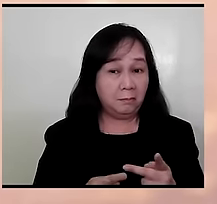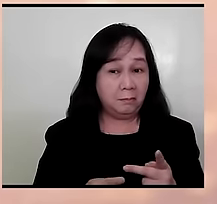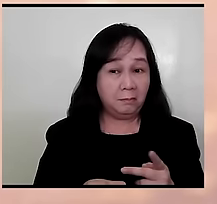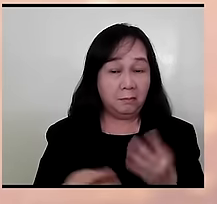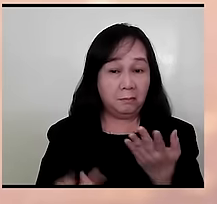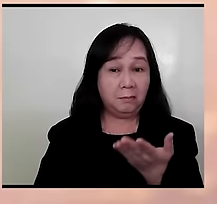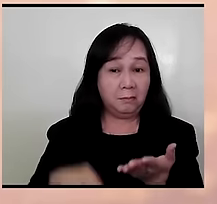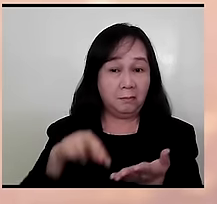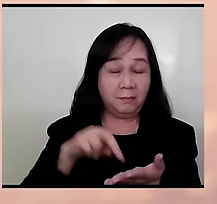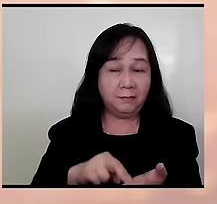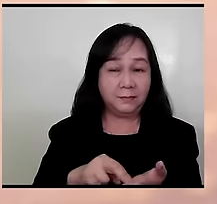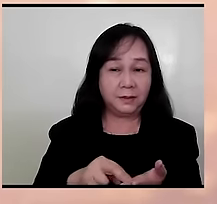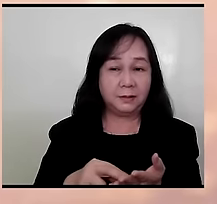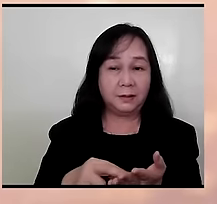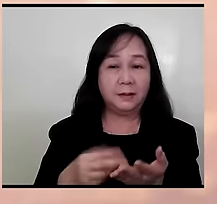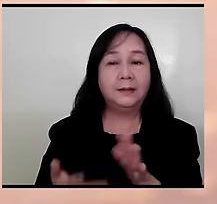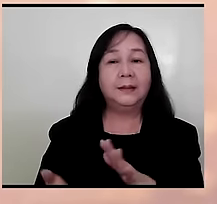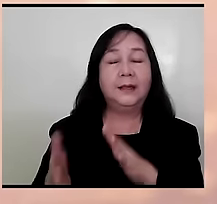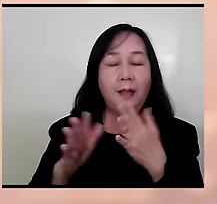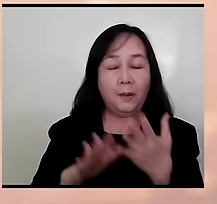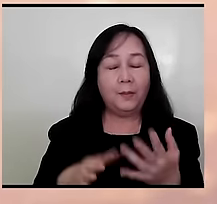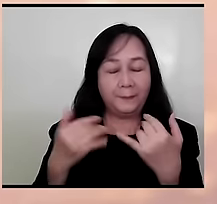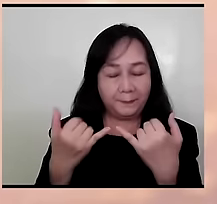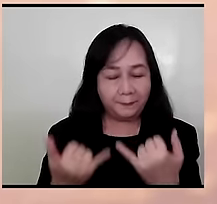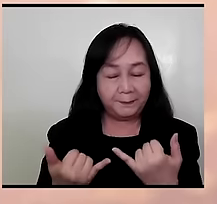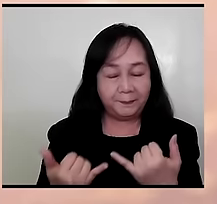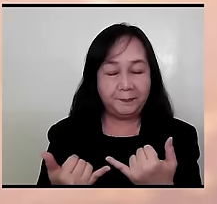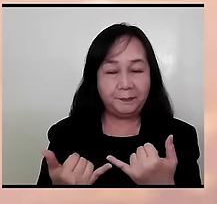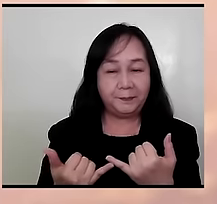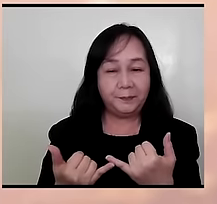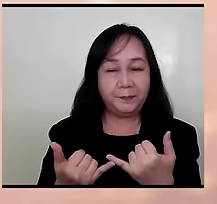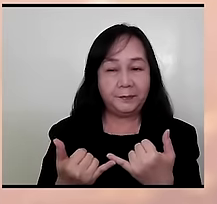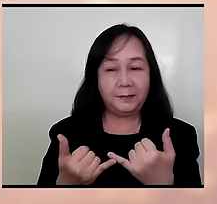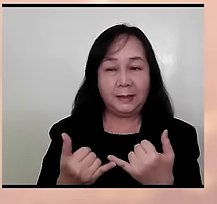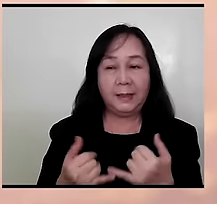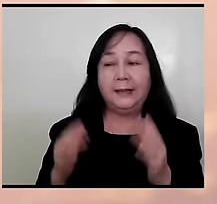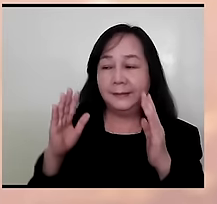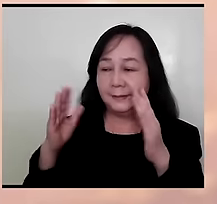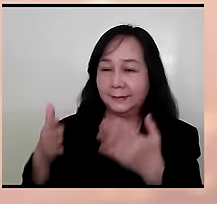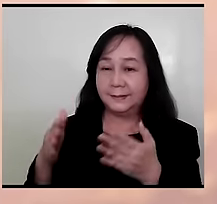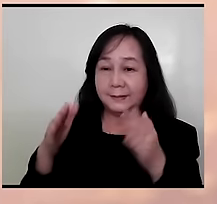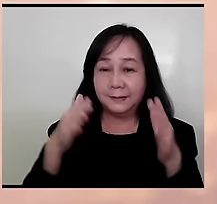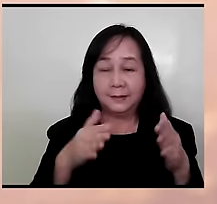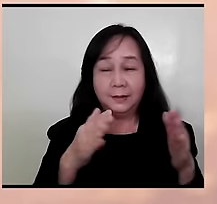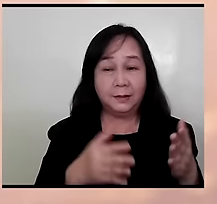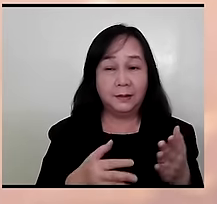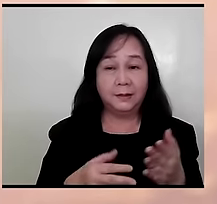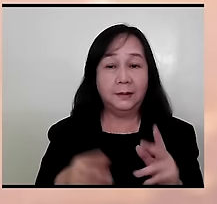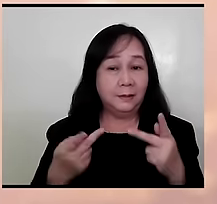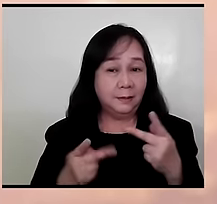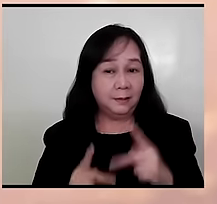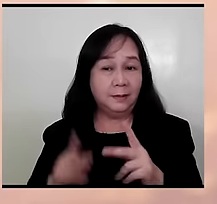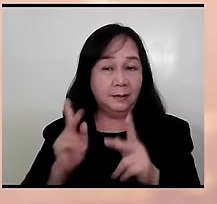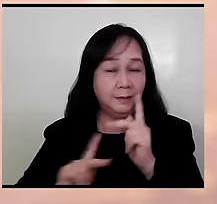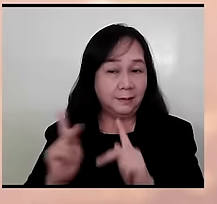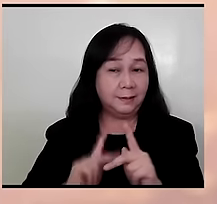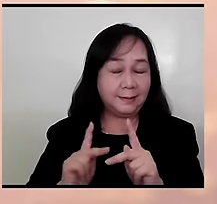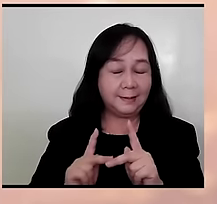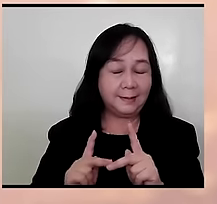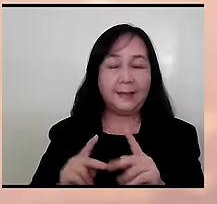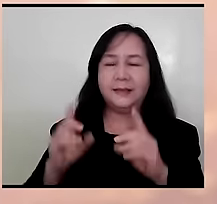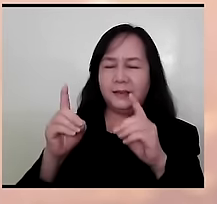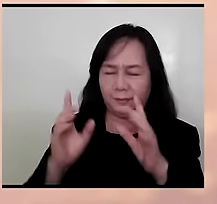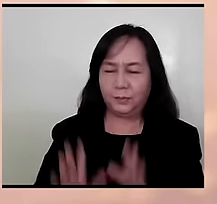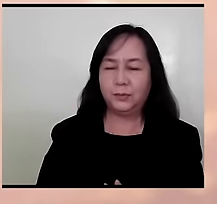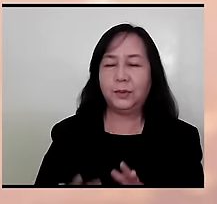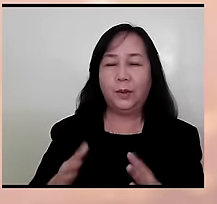the dead, now addresses the wounds of peoples, and his disciples were willing to be